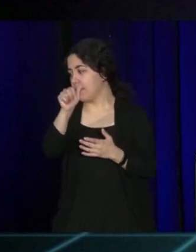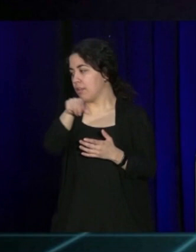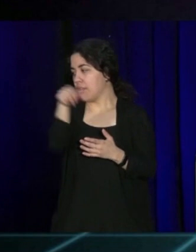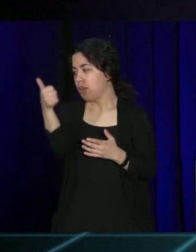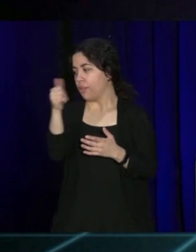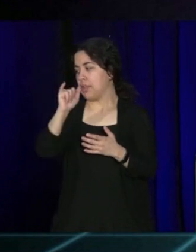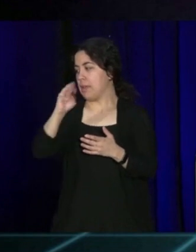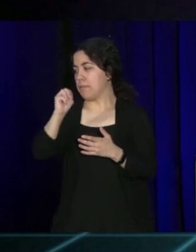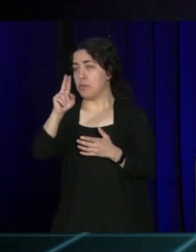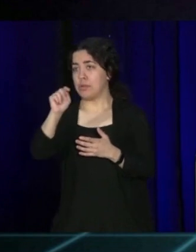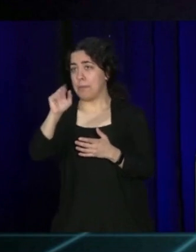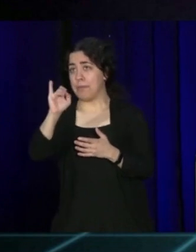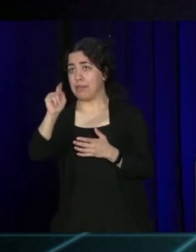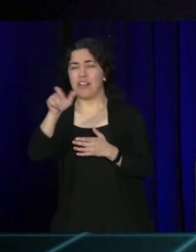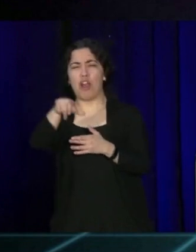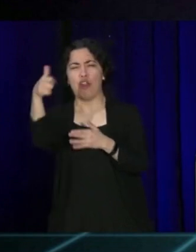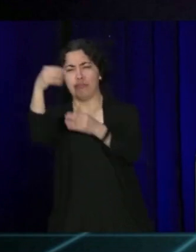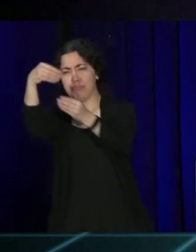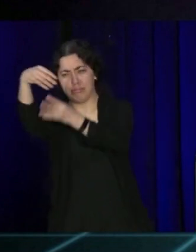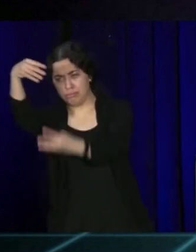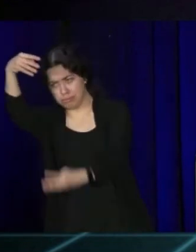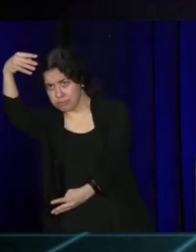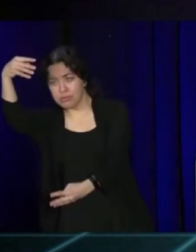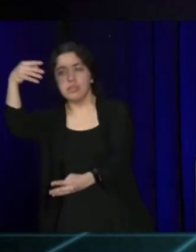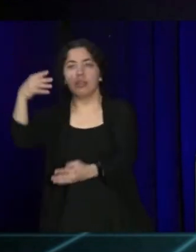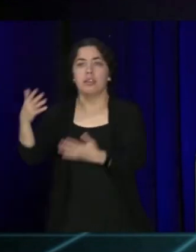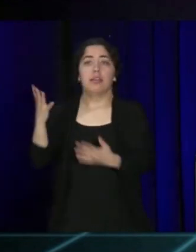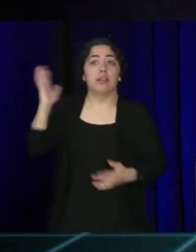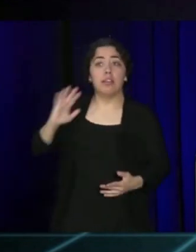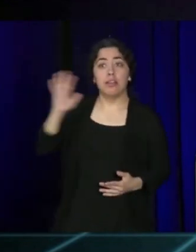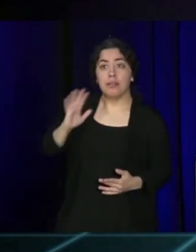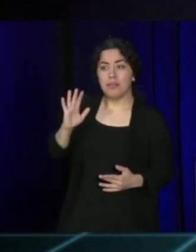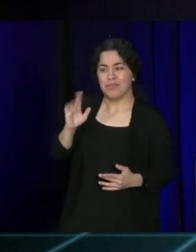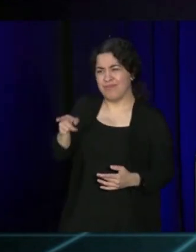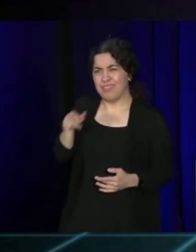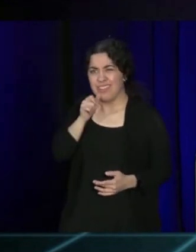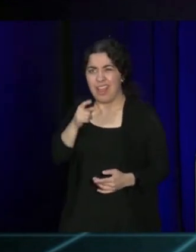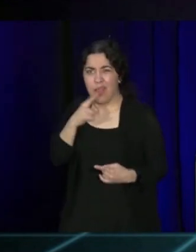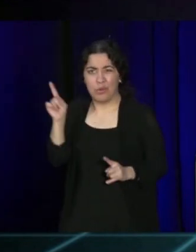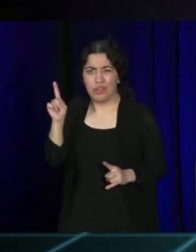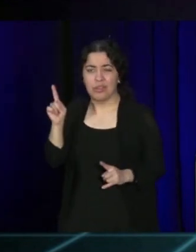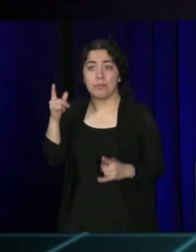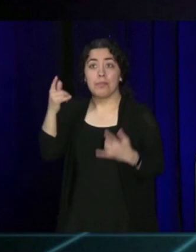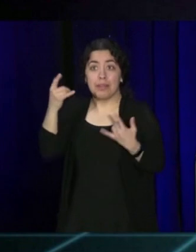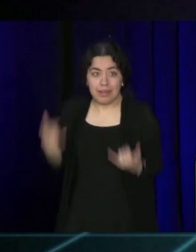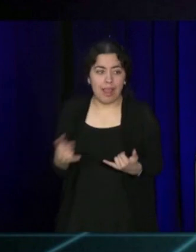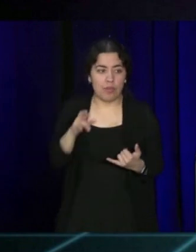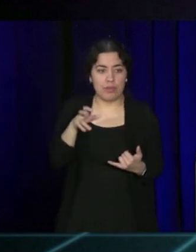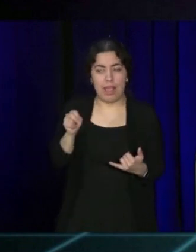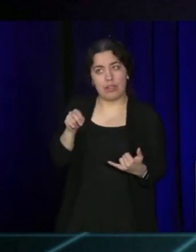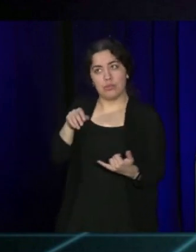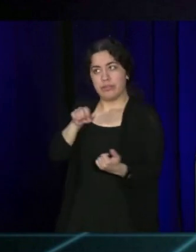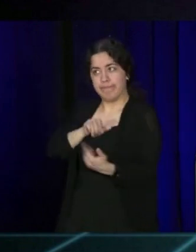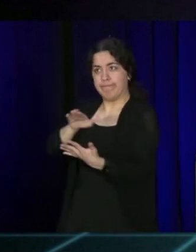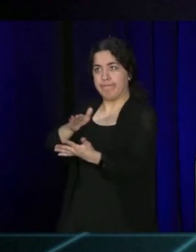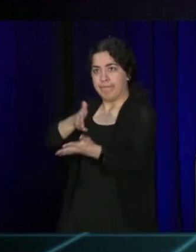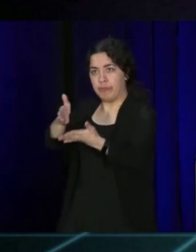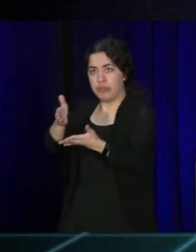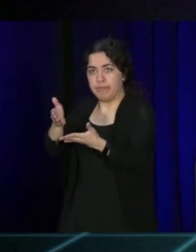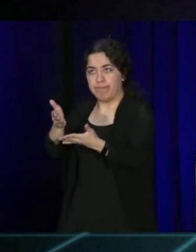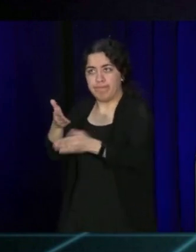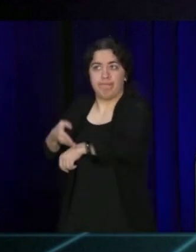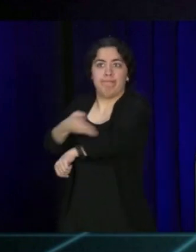our grades, and we would never work with them. Because of React, we surfaced them. And I think that's